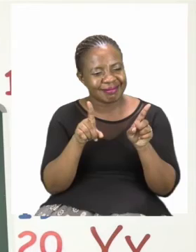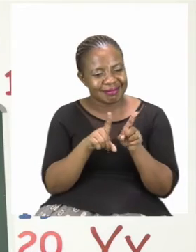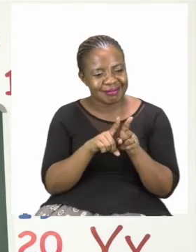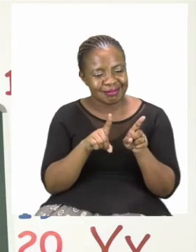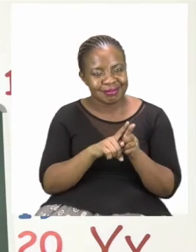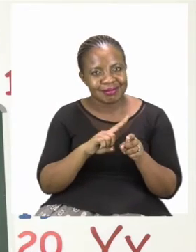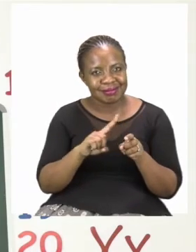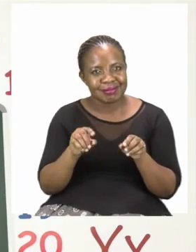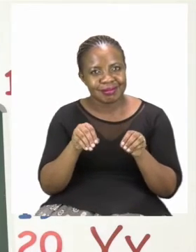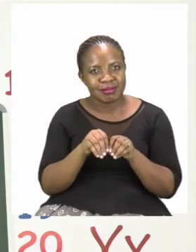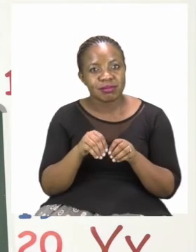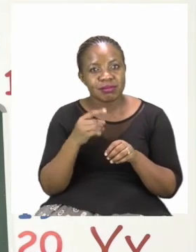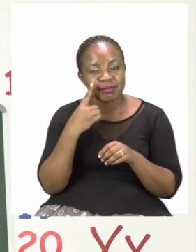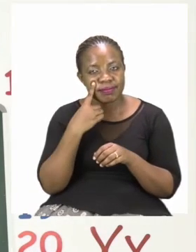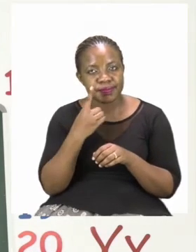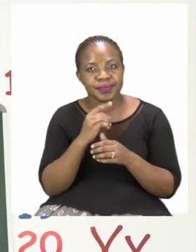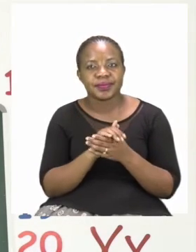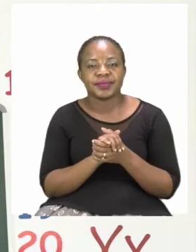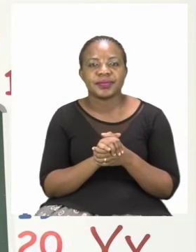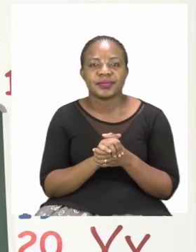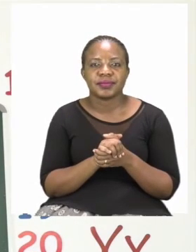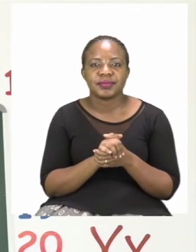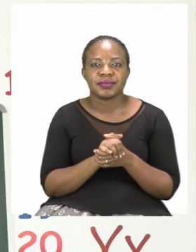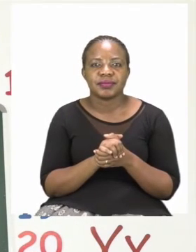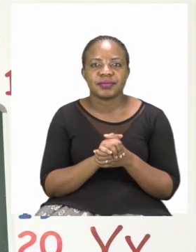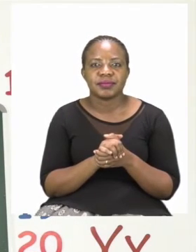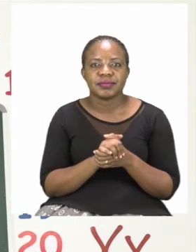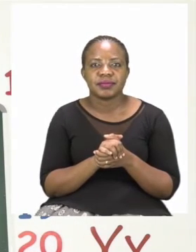another one in the next pot,